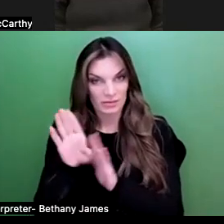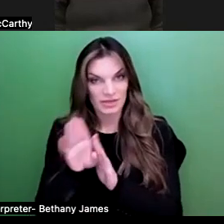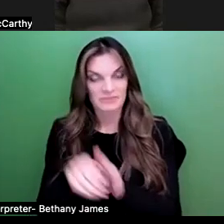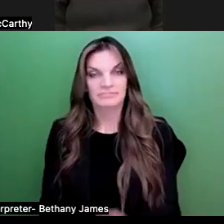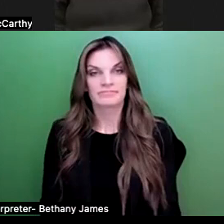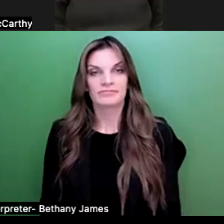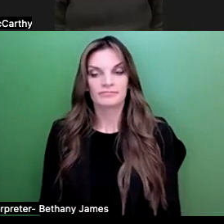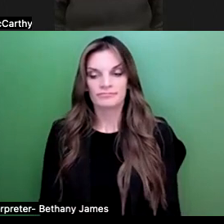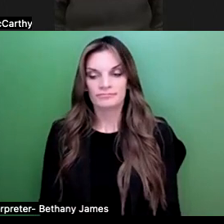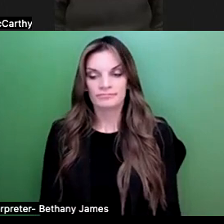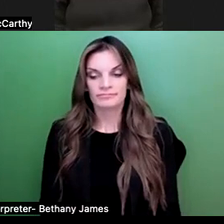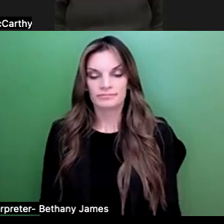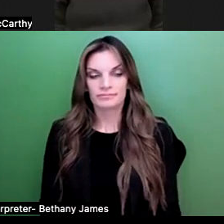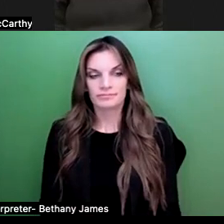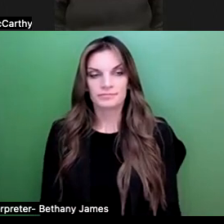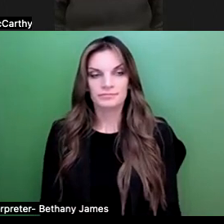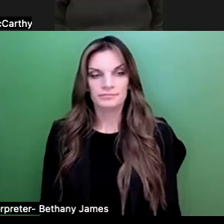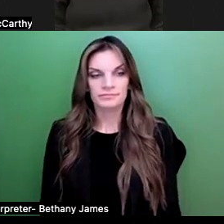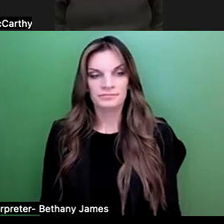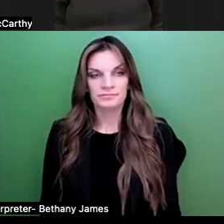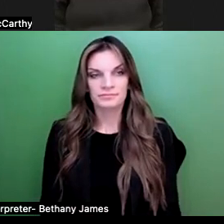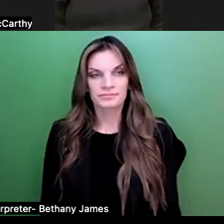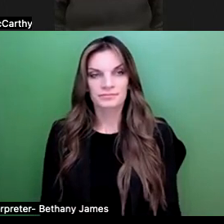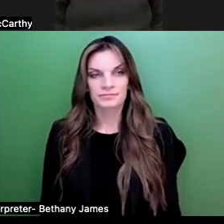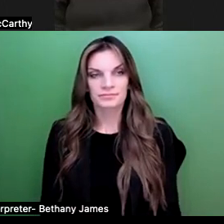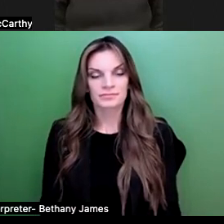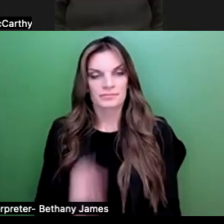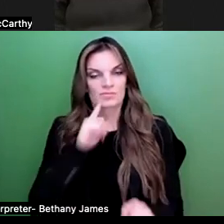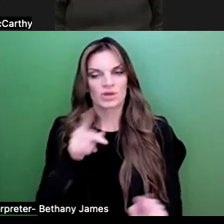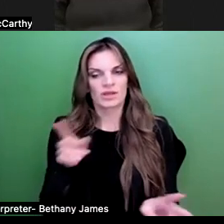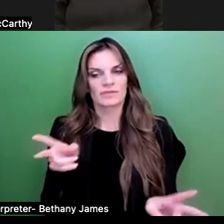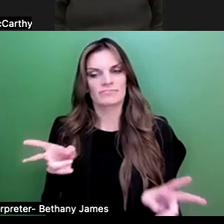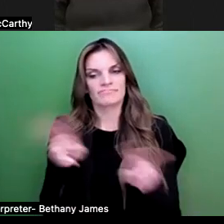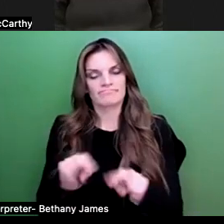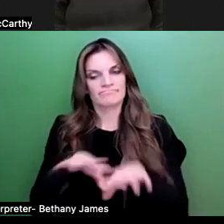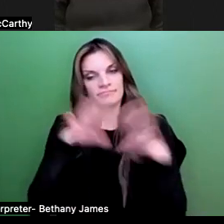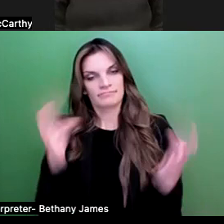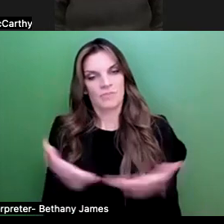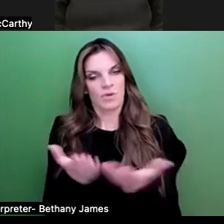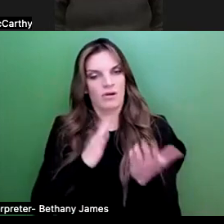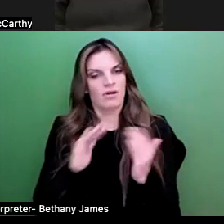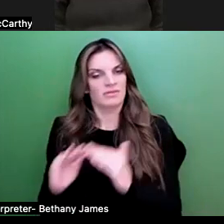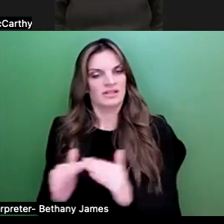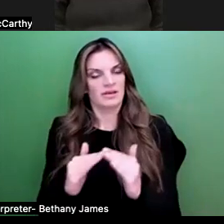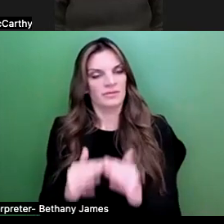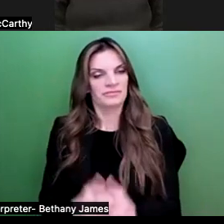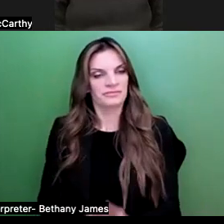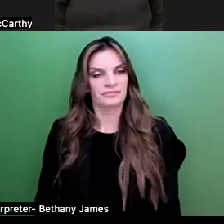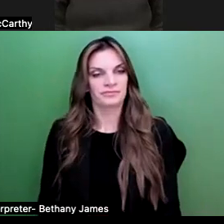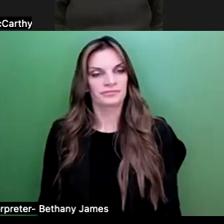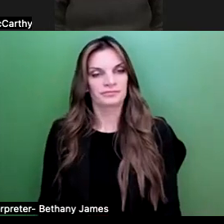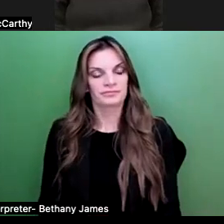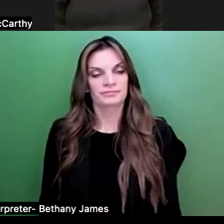Being able to look at the whole of Tarrytown as a, you know, as a responsible person